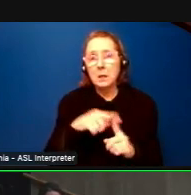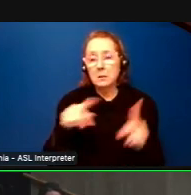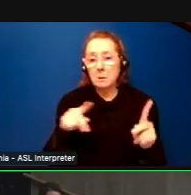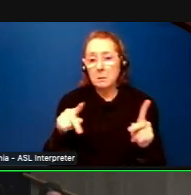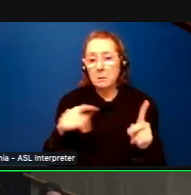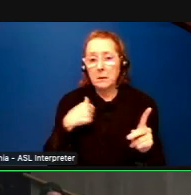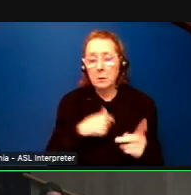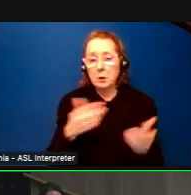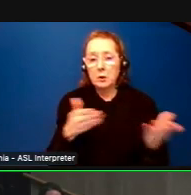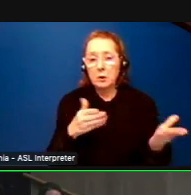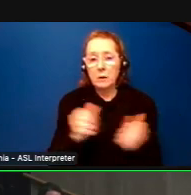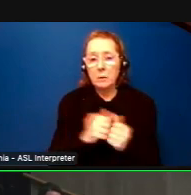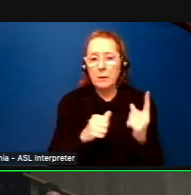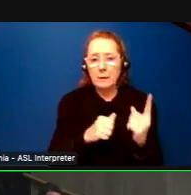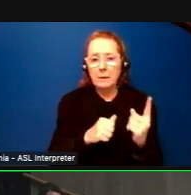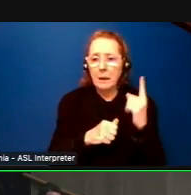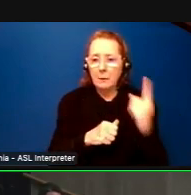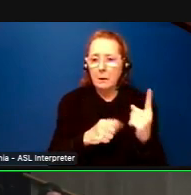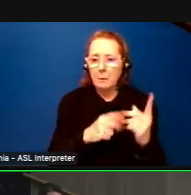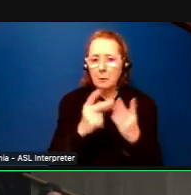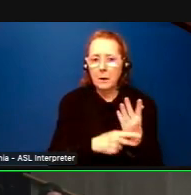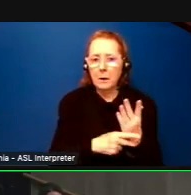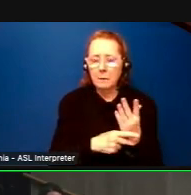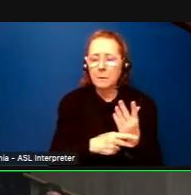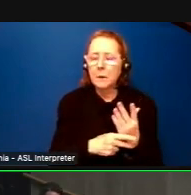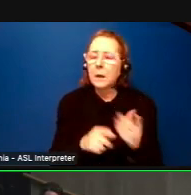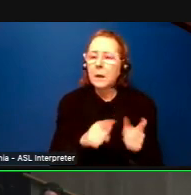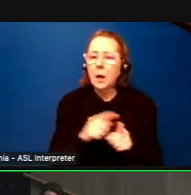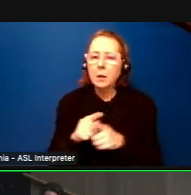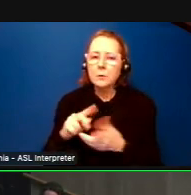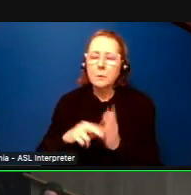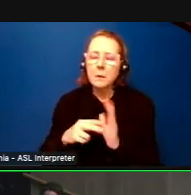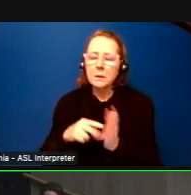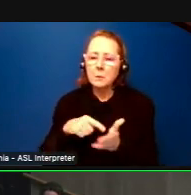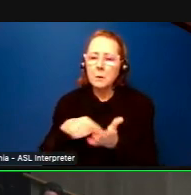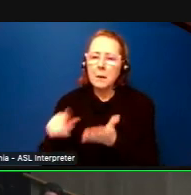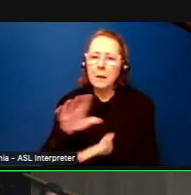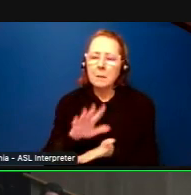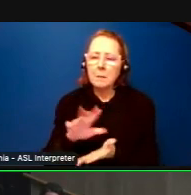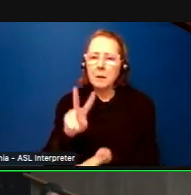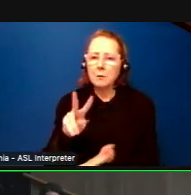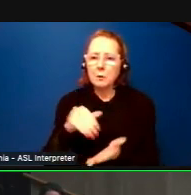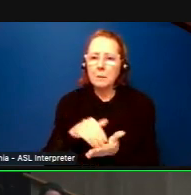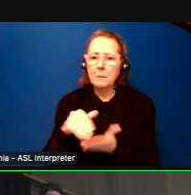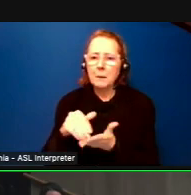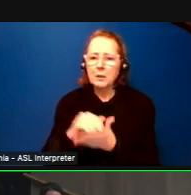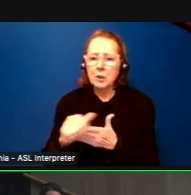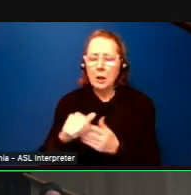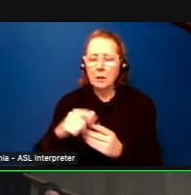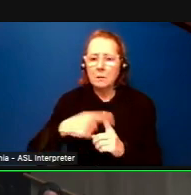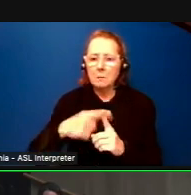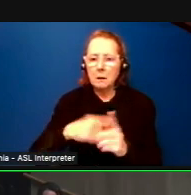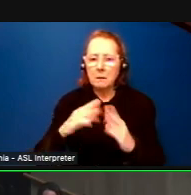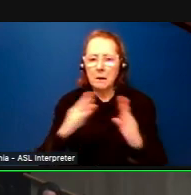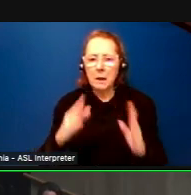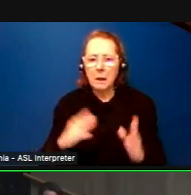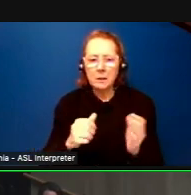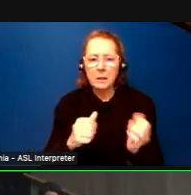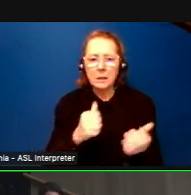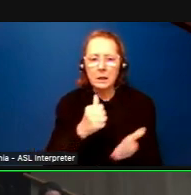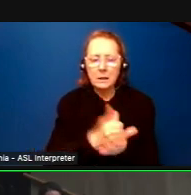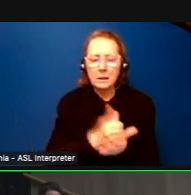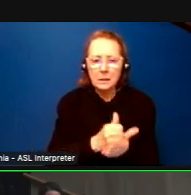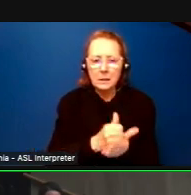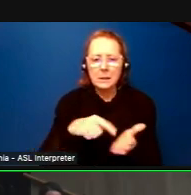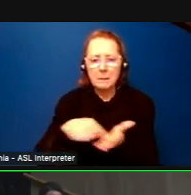that program alone. It also includes that we pay out about $2 million a month in housing assistance payments throughout the city of